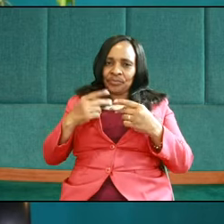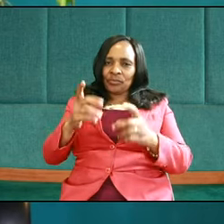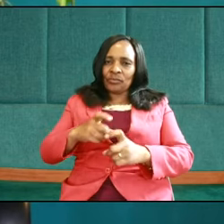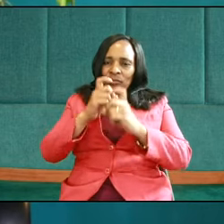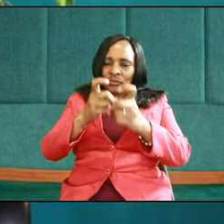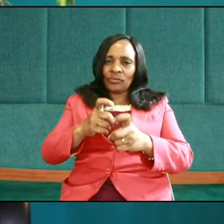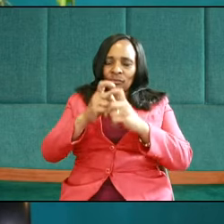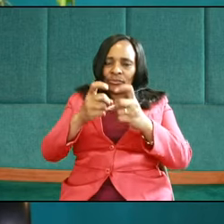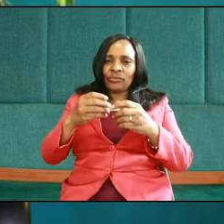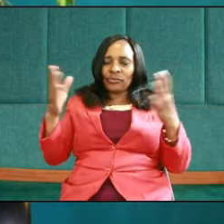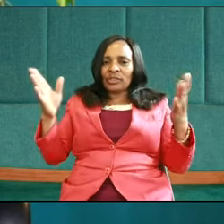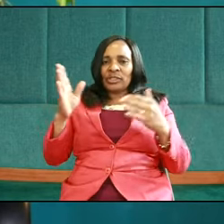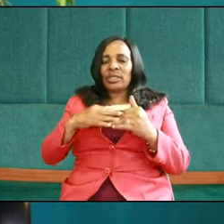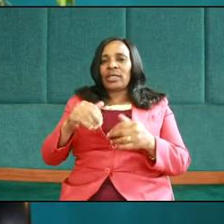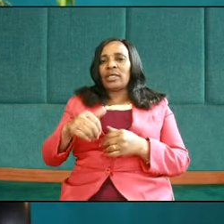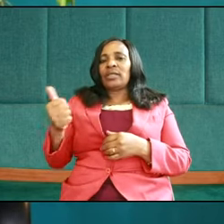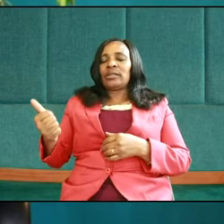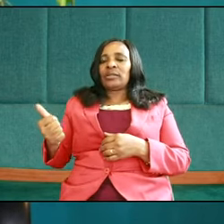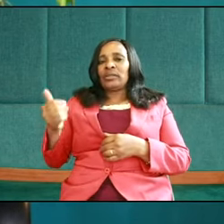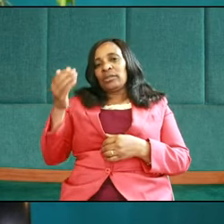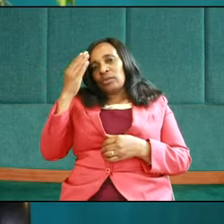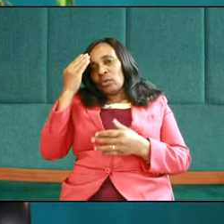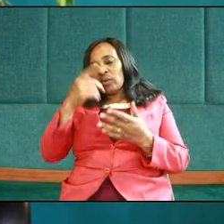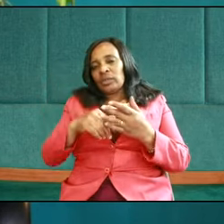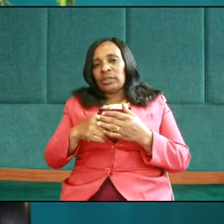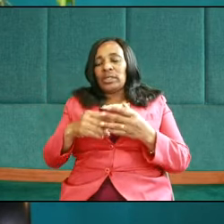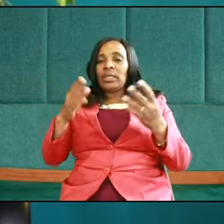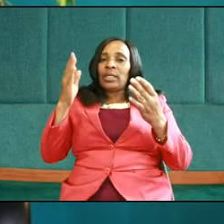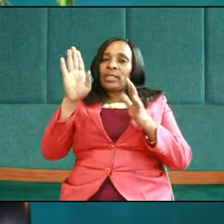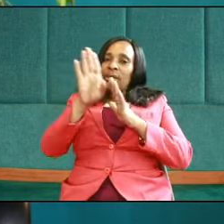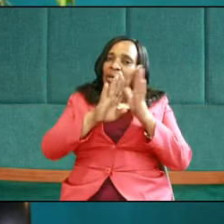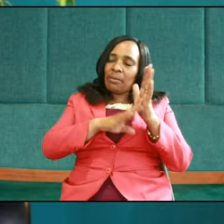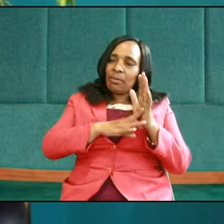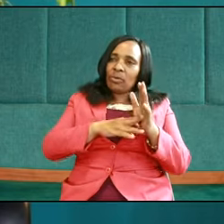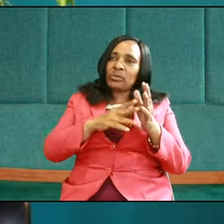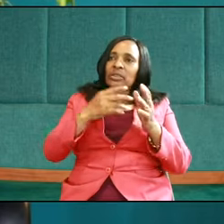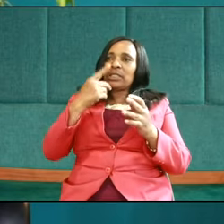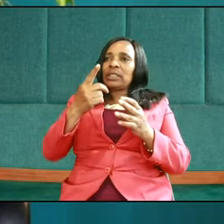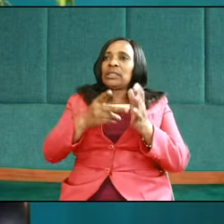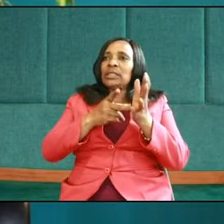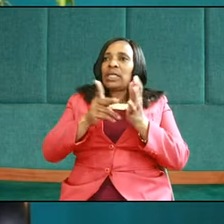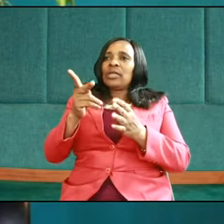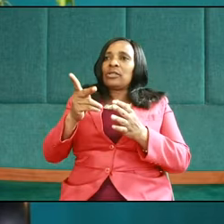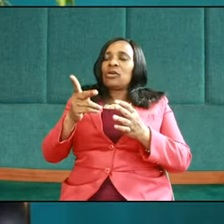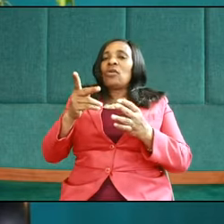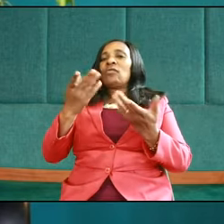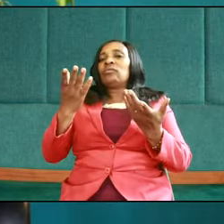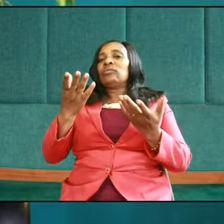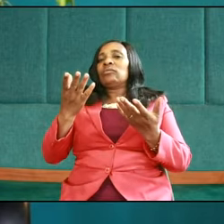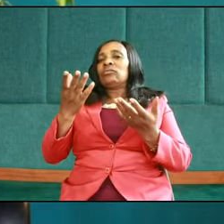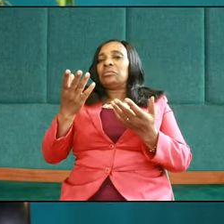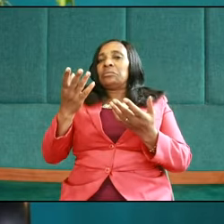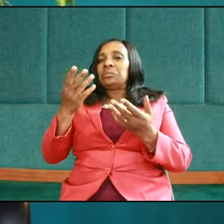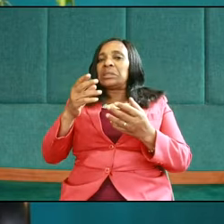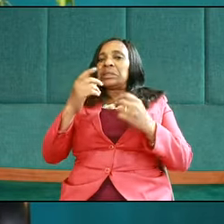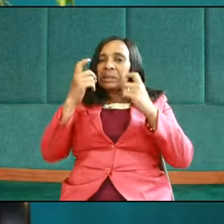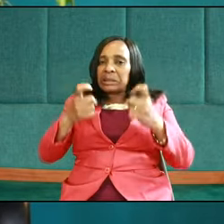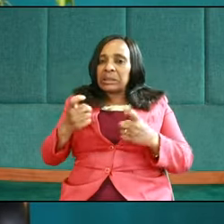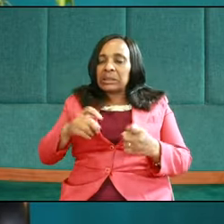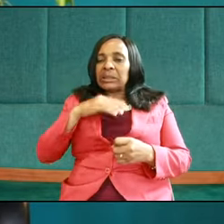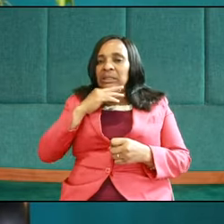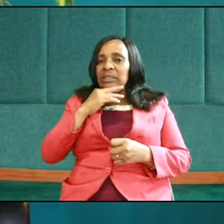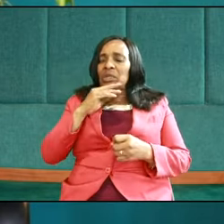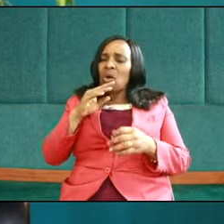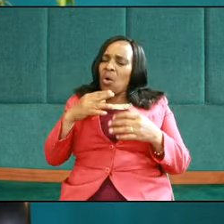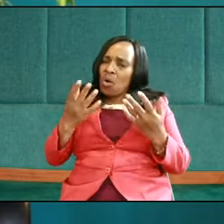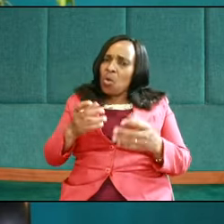others. Now, we know that the Bible says the wages of sin is death. Like, that's the payment for sin, or the